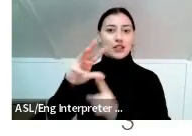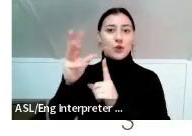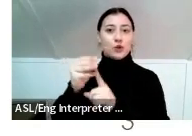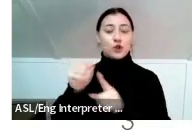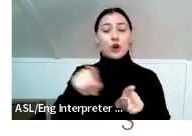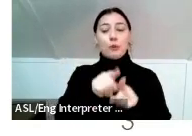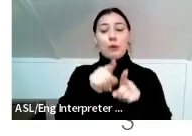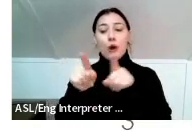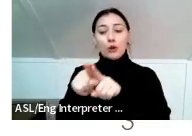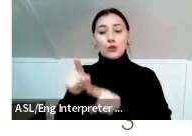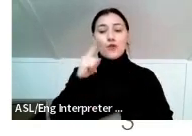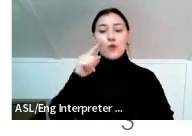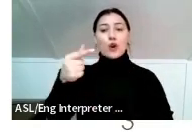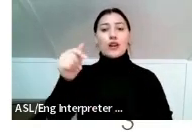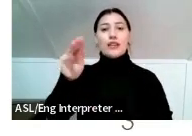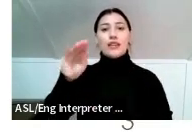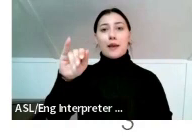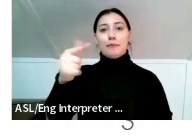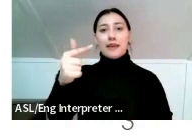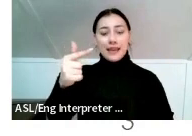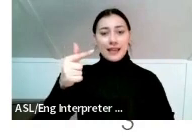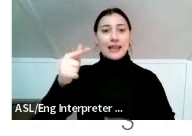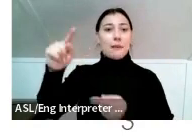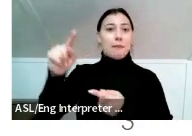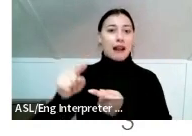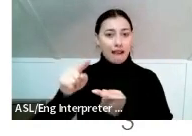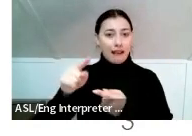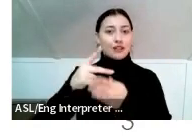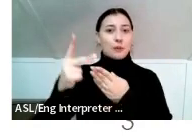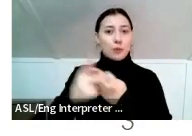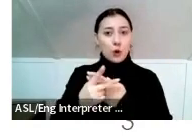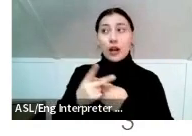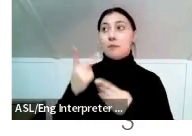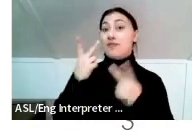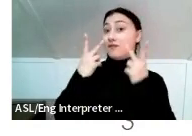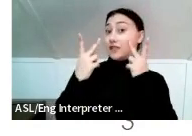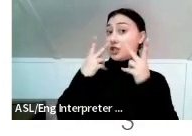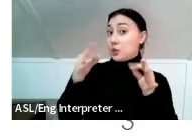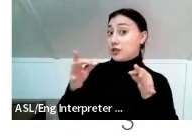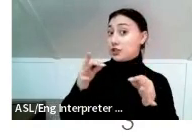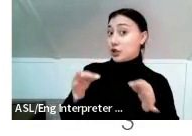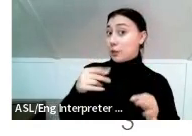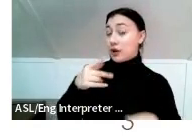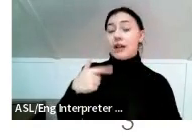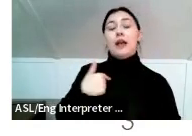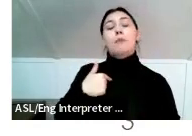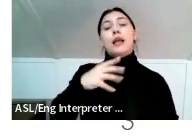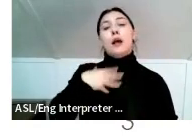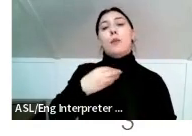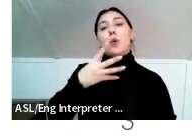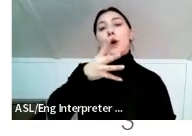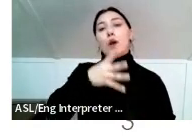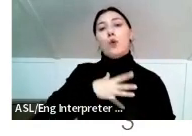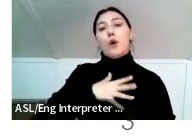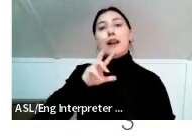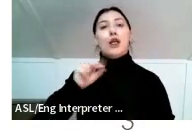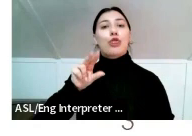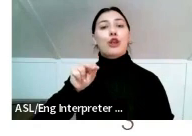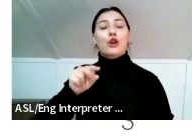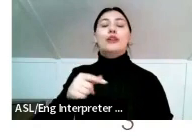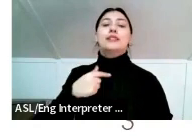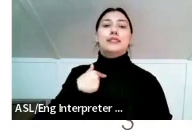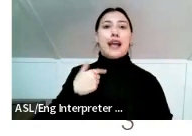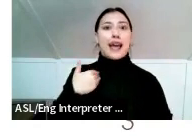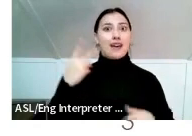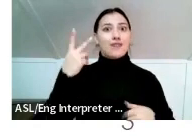Mitigation Program. To give a brief visual description, I am a white woman in my 30s with a vibrant purple bob and